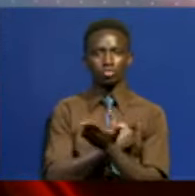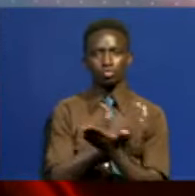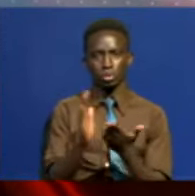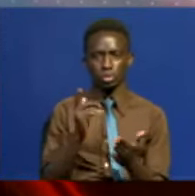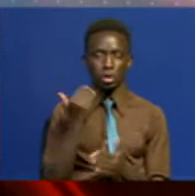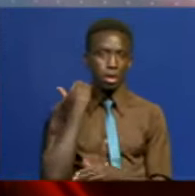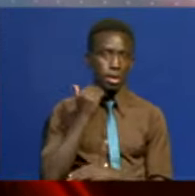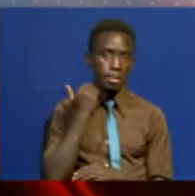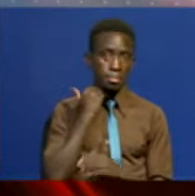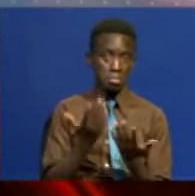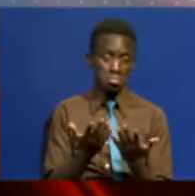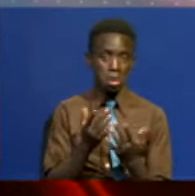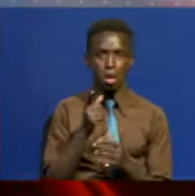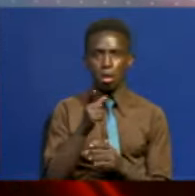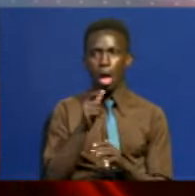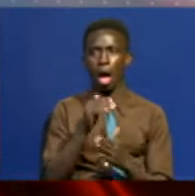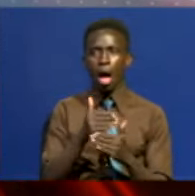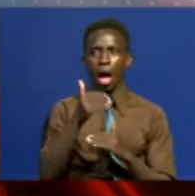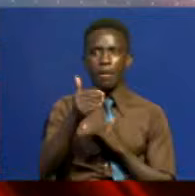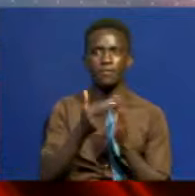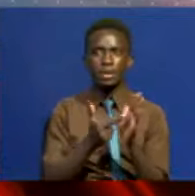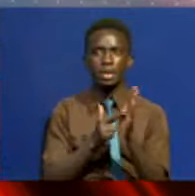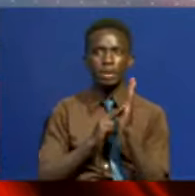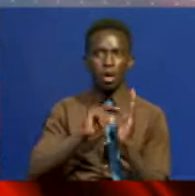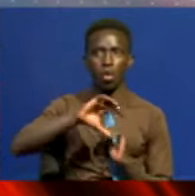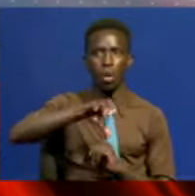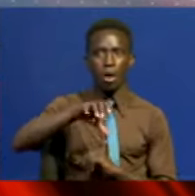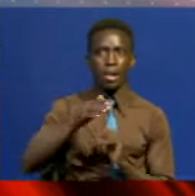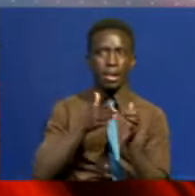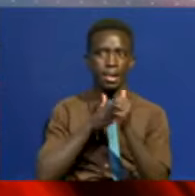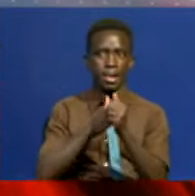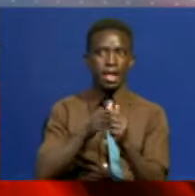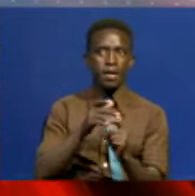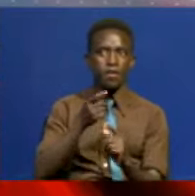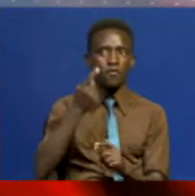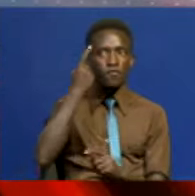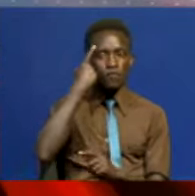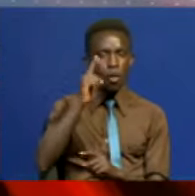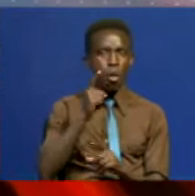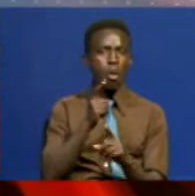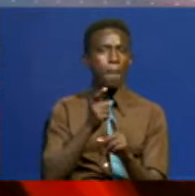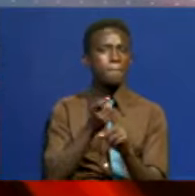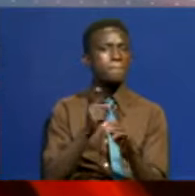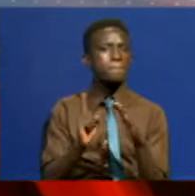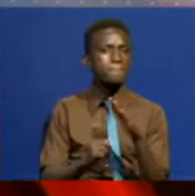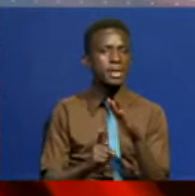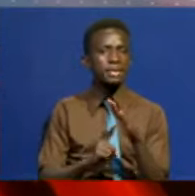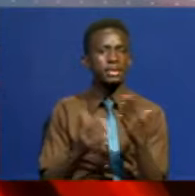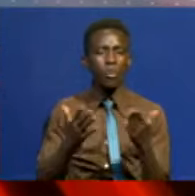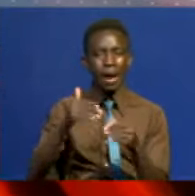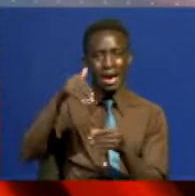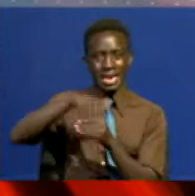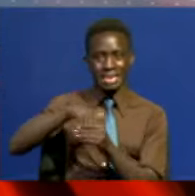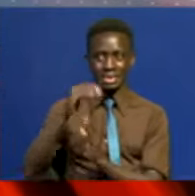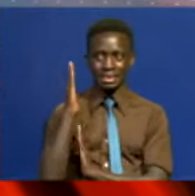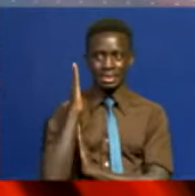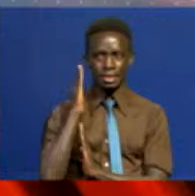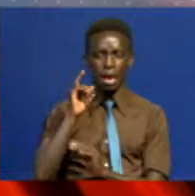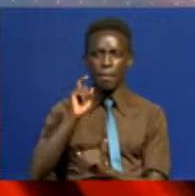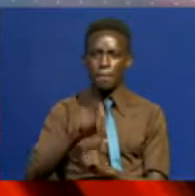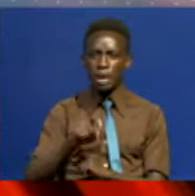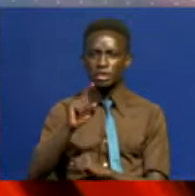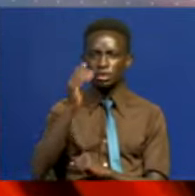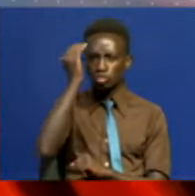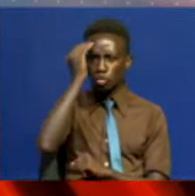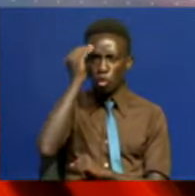comes following a request by the county leaders for the Ministry of Interior to allow them engage the community and identify the